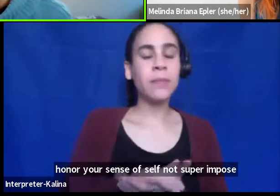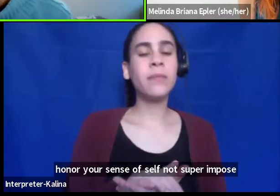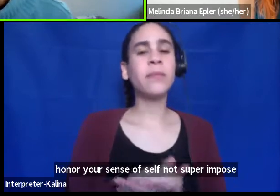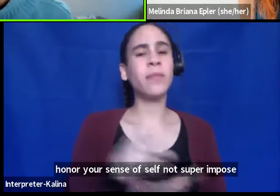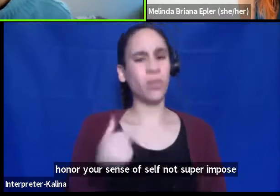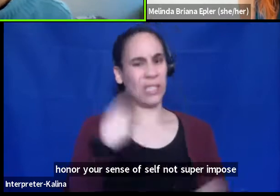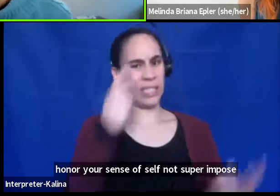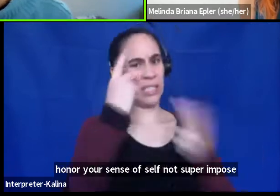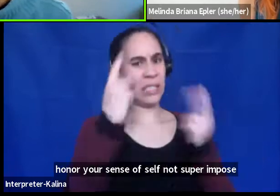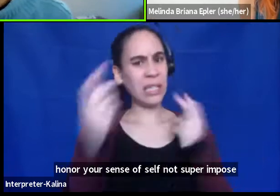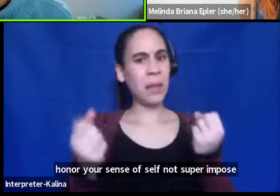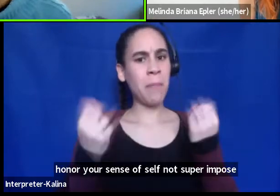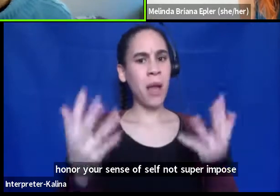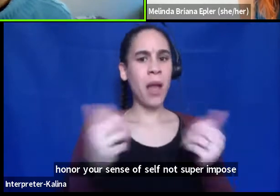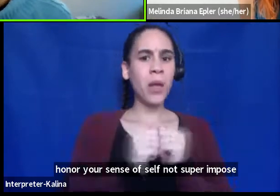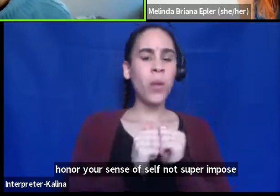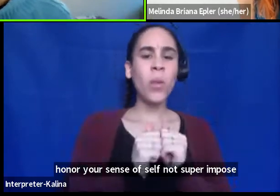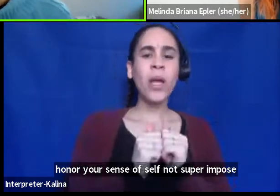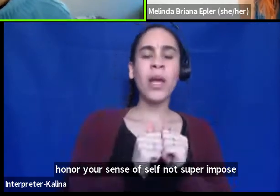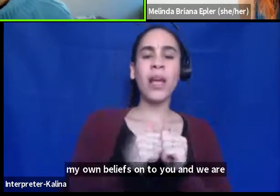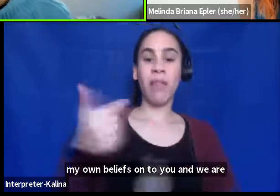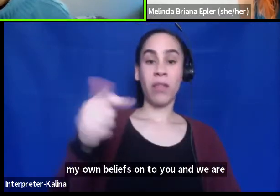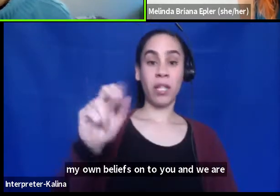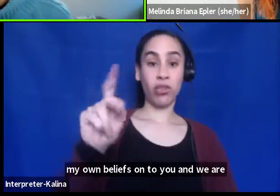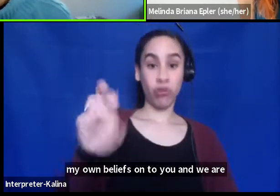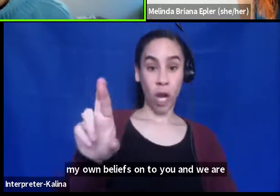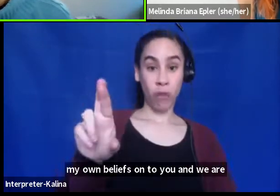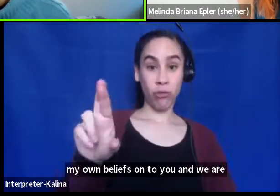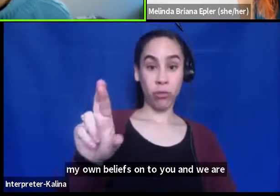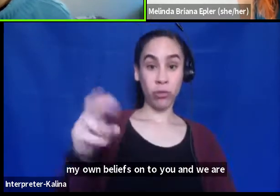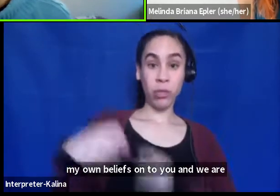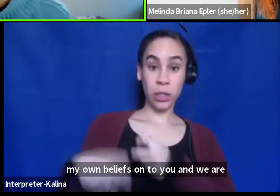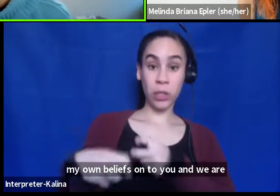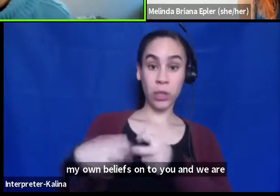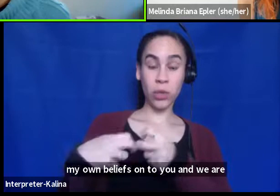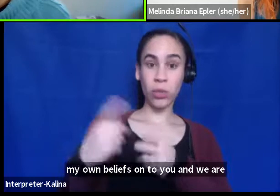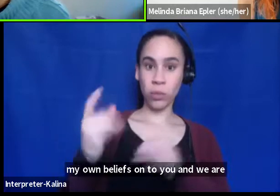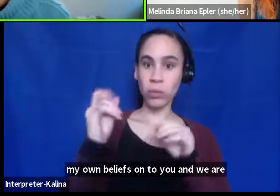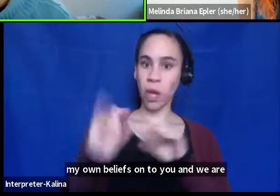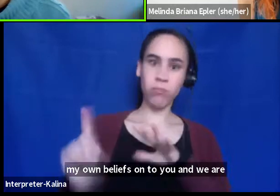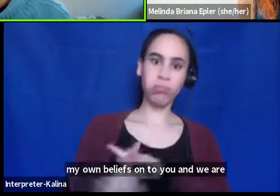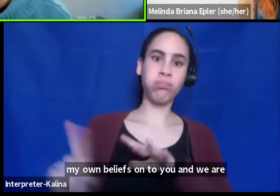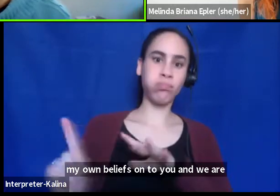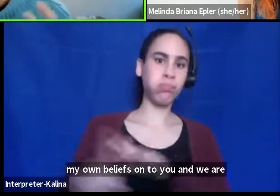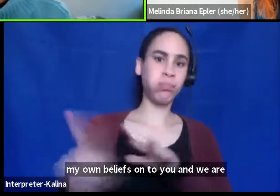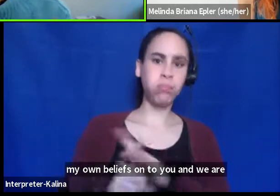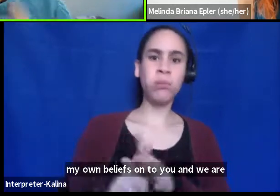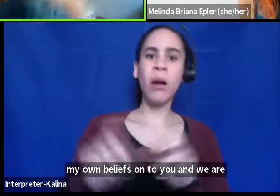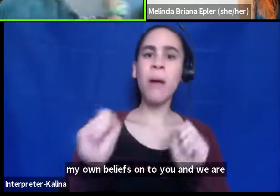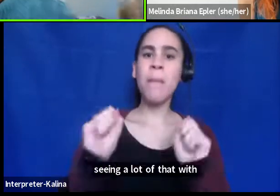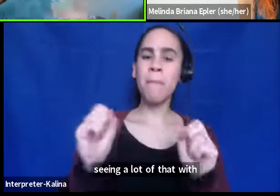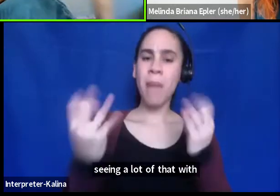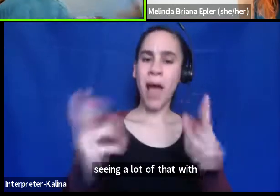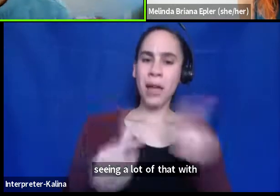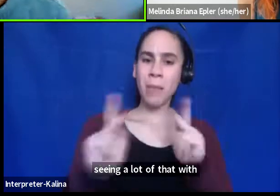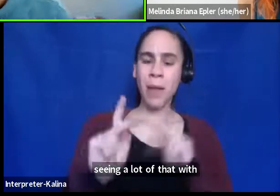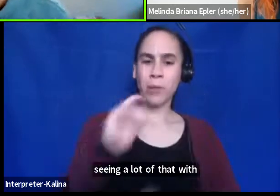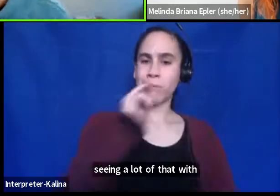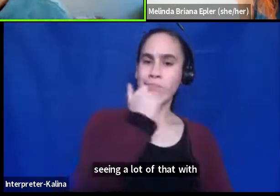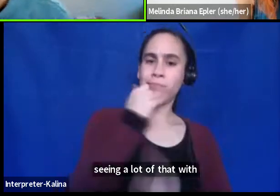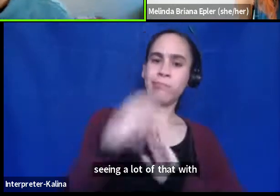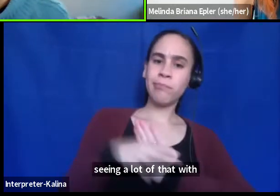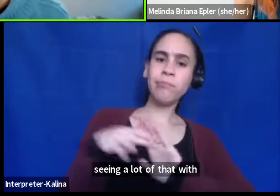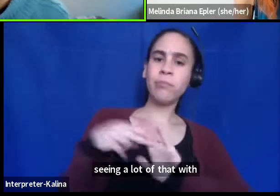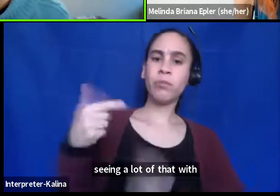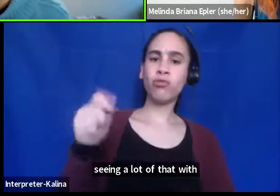with issues of gender, right? Like that is really coming to the forefront about people being misgendered. And even in